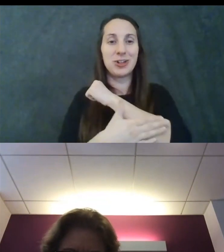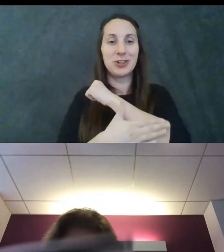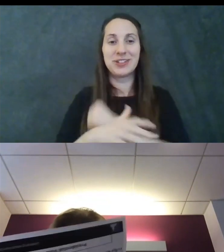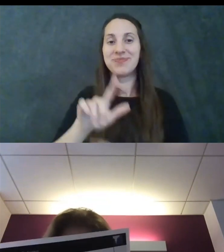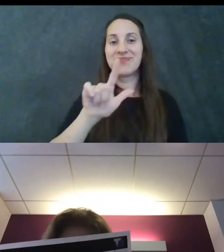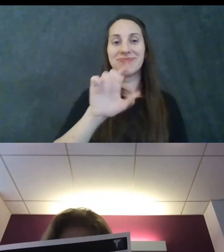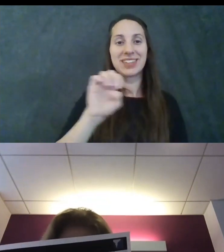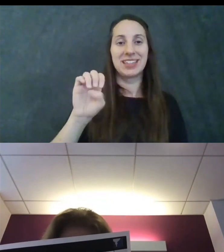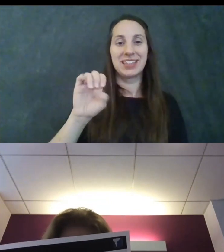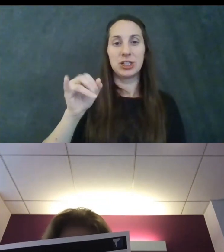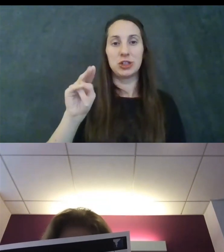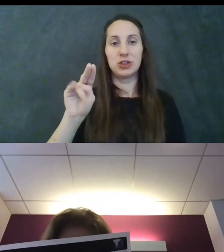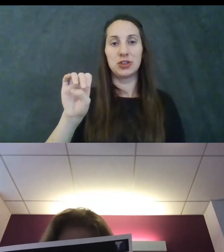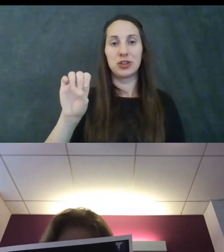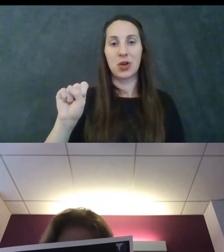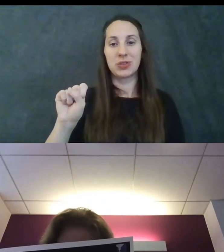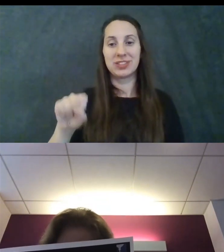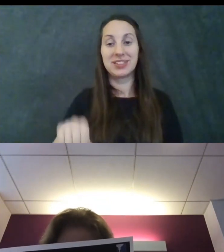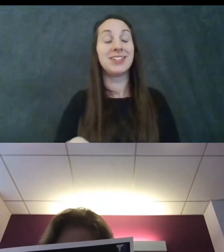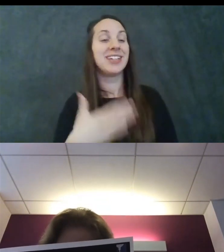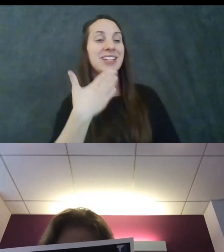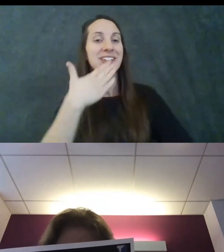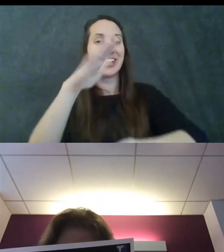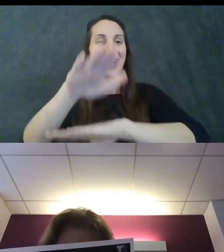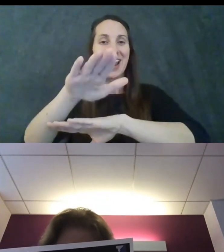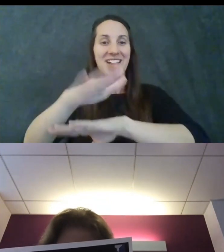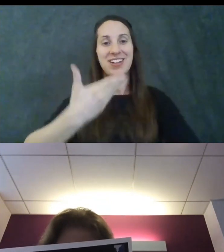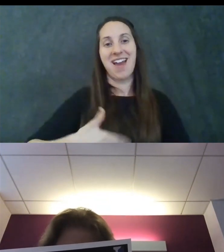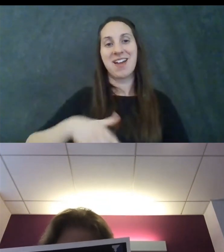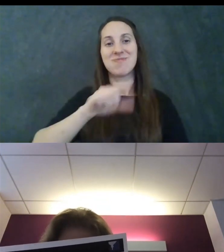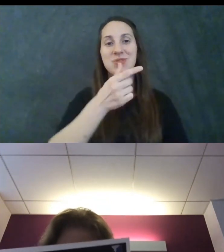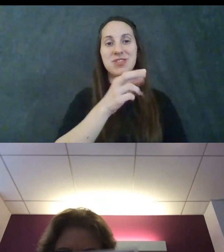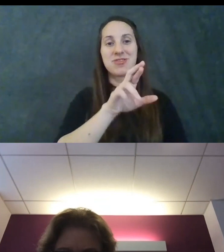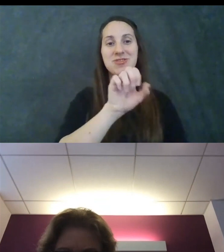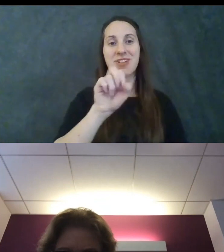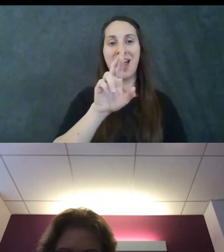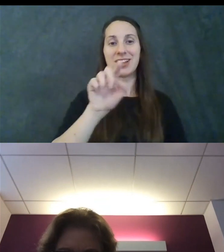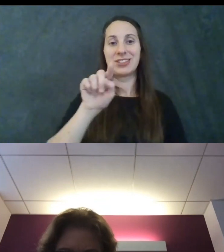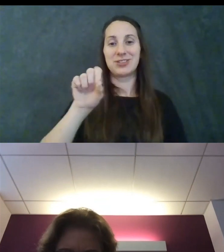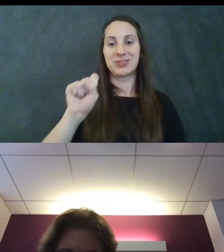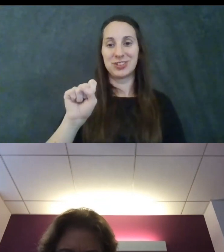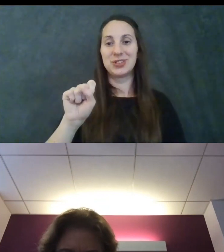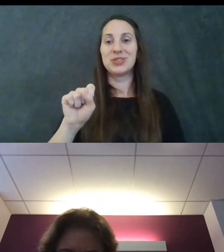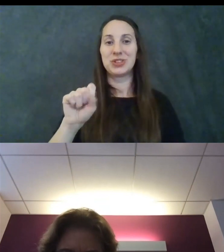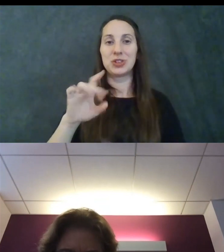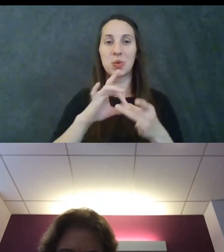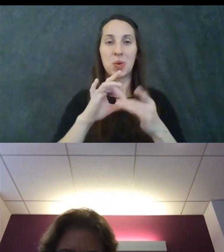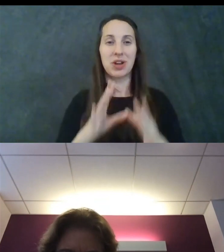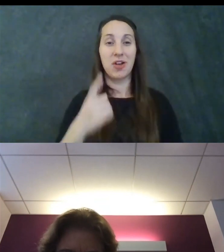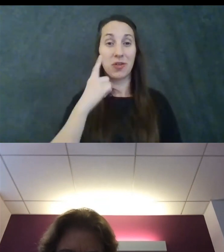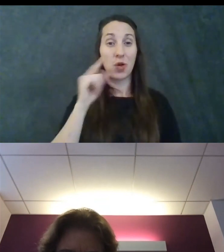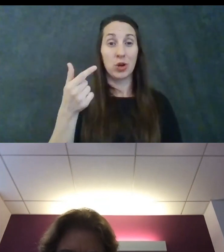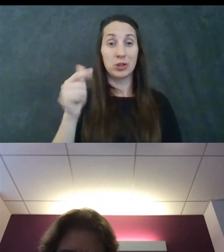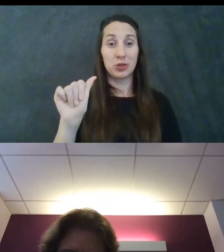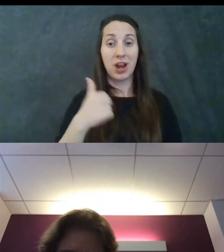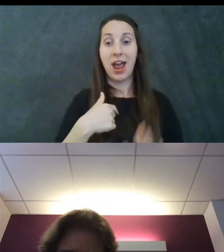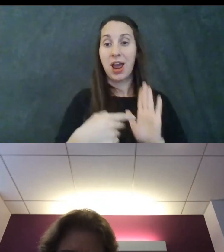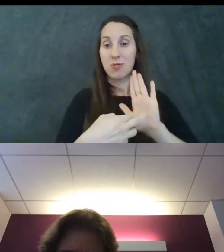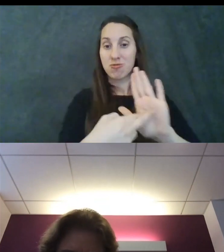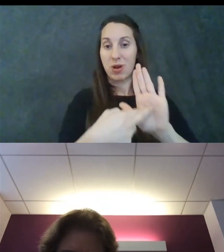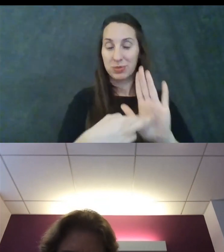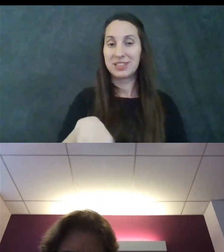Lee. Good afternoon. I'm the grassroots coordinator for the ARC Georgia. I represent Meriwether and